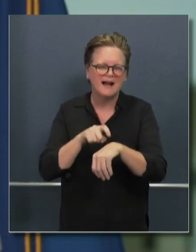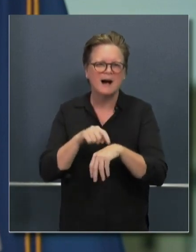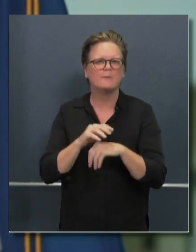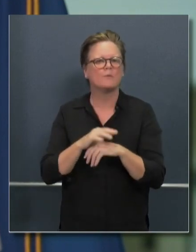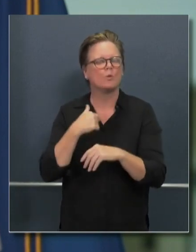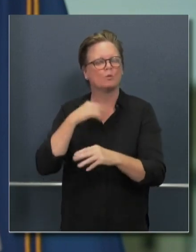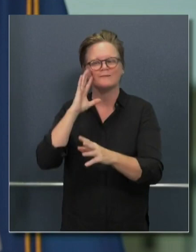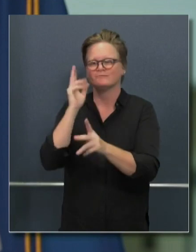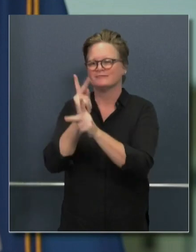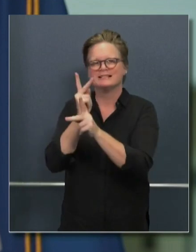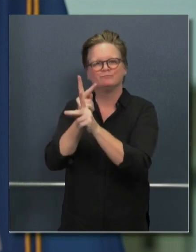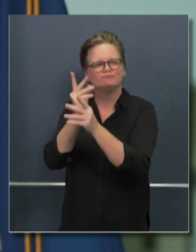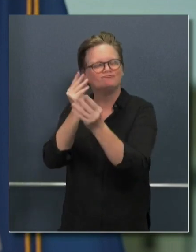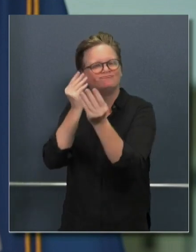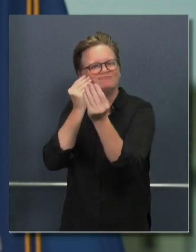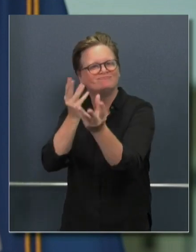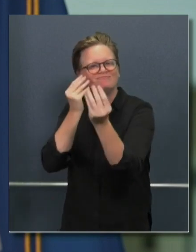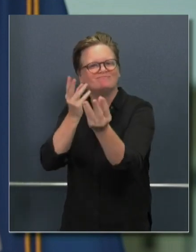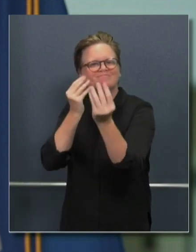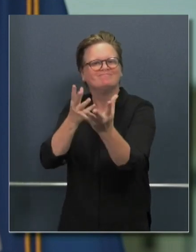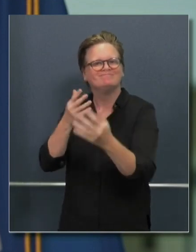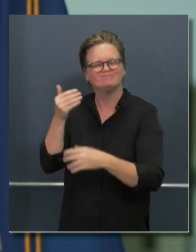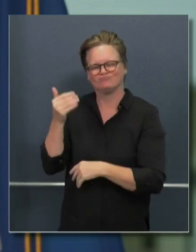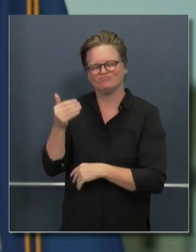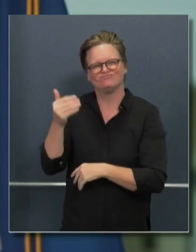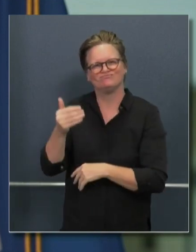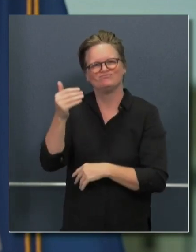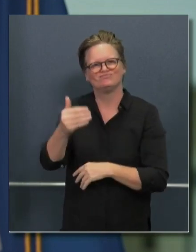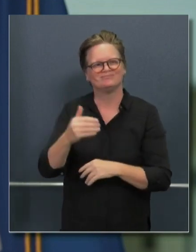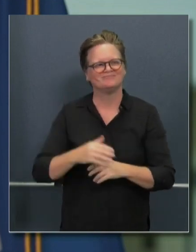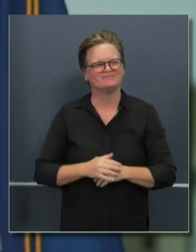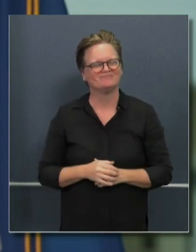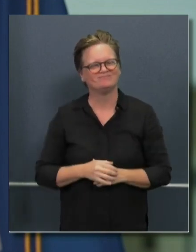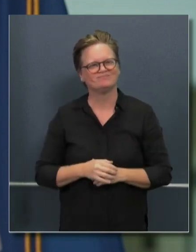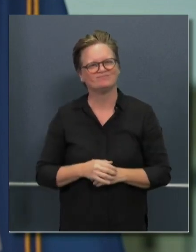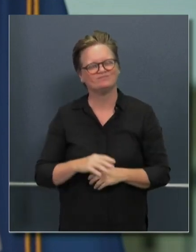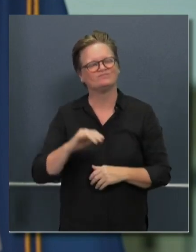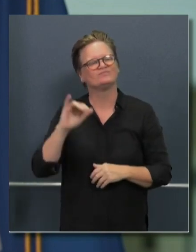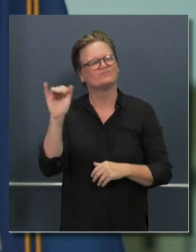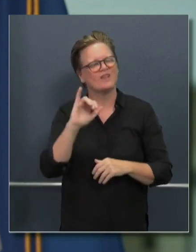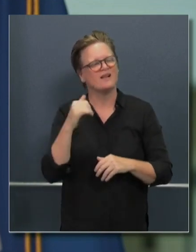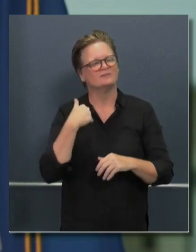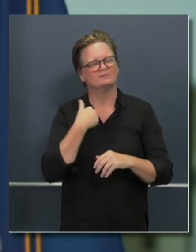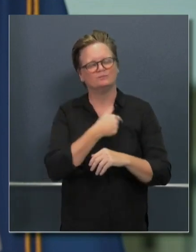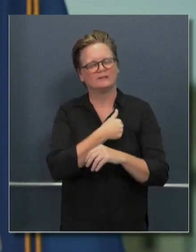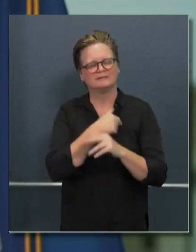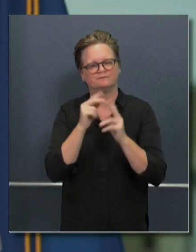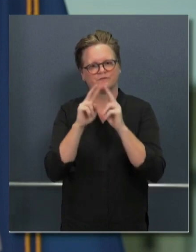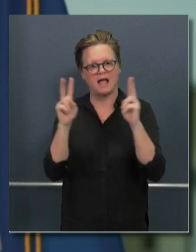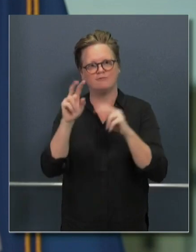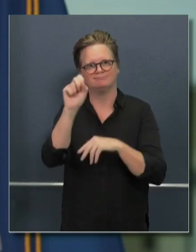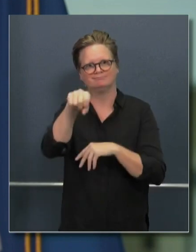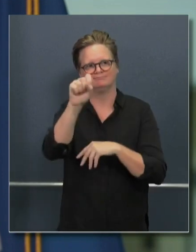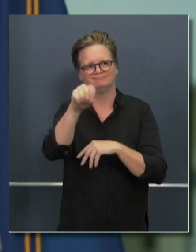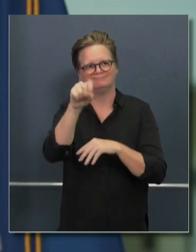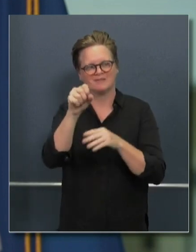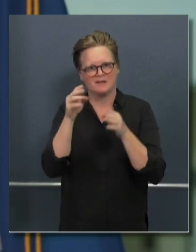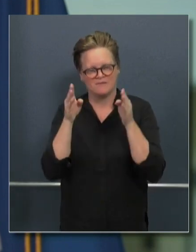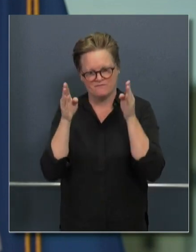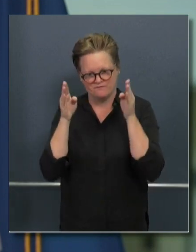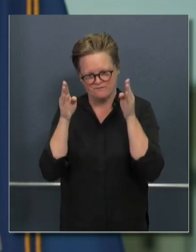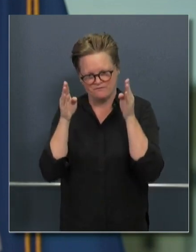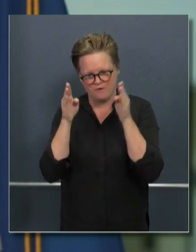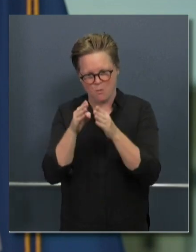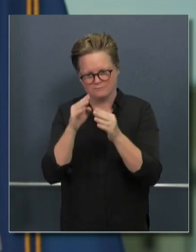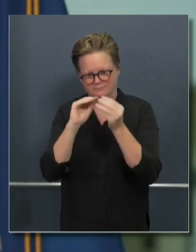basis. And we have not moved away from our laser-like focus to do what we can to mitigate spread and